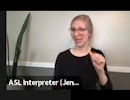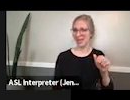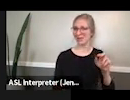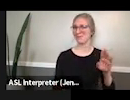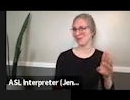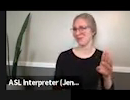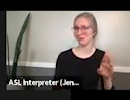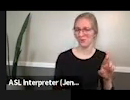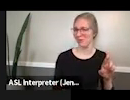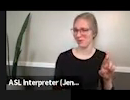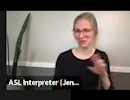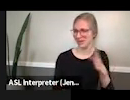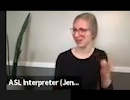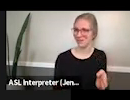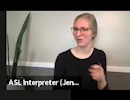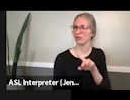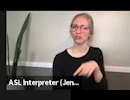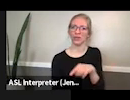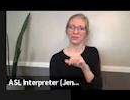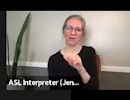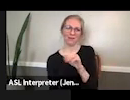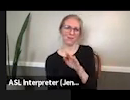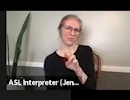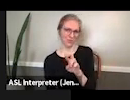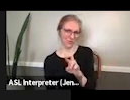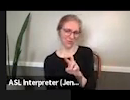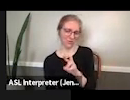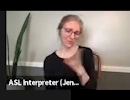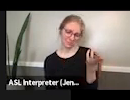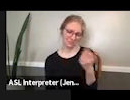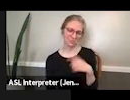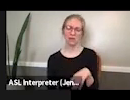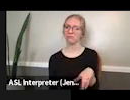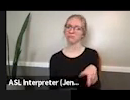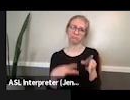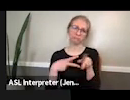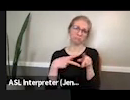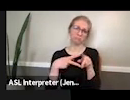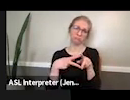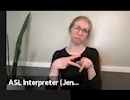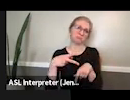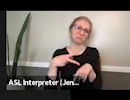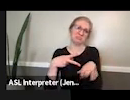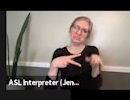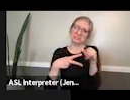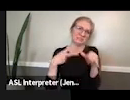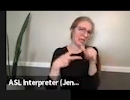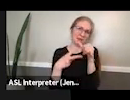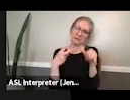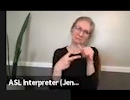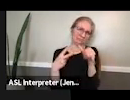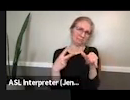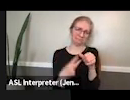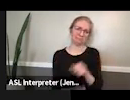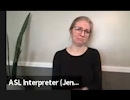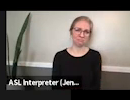just Auditory Brainstem Response, all right? No, those are synonyms for the same thing, all